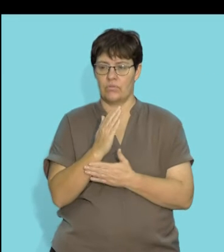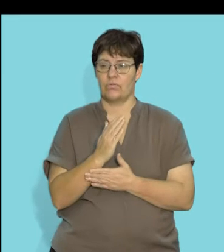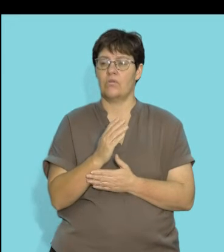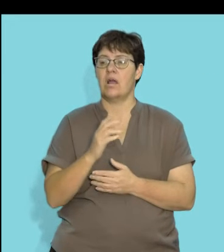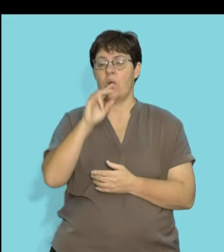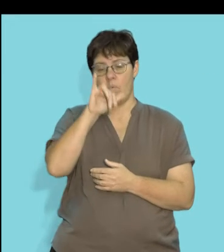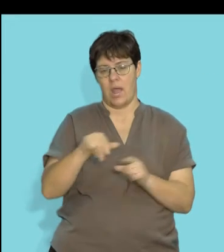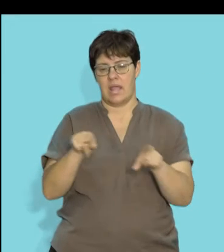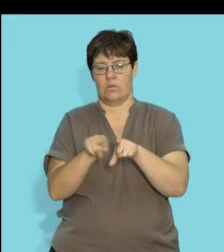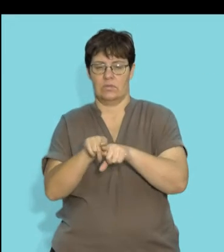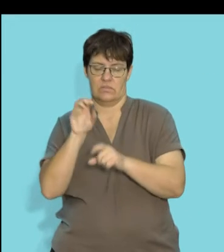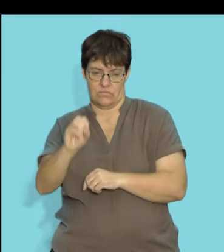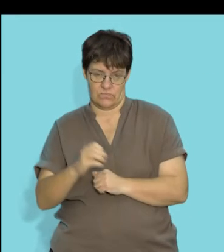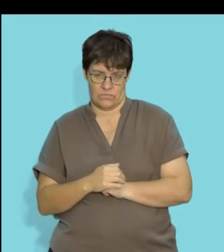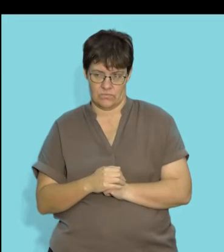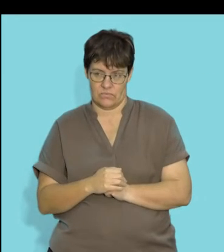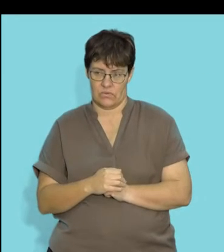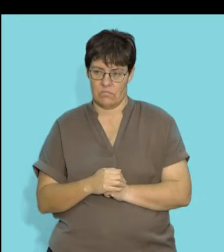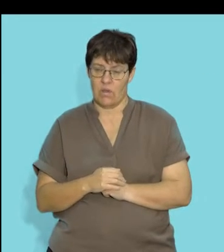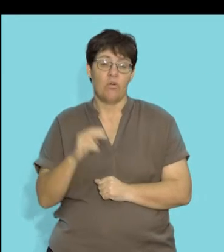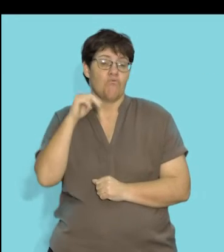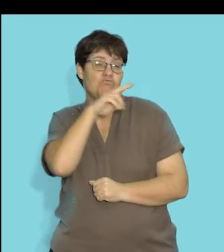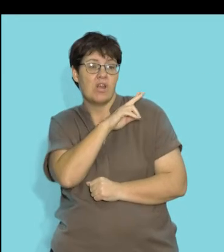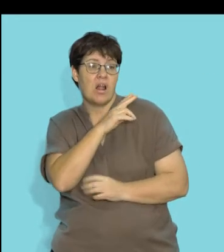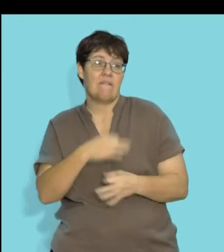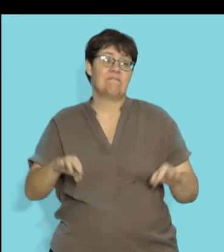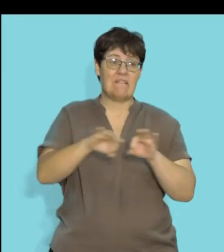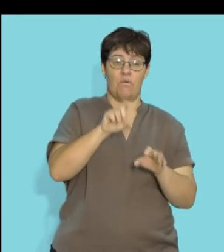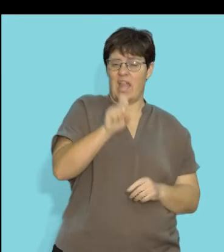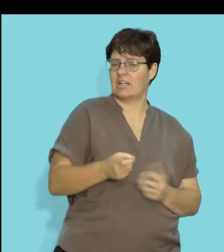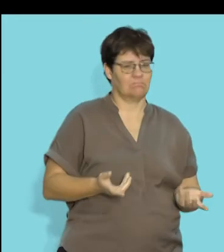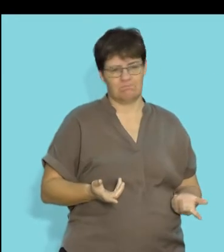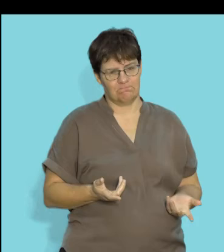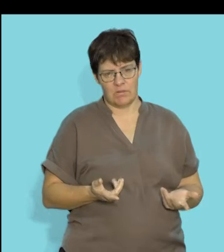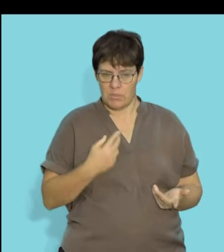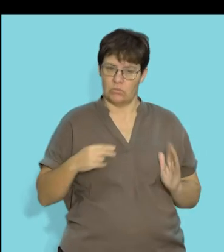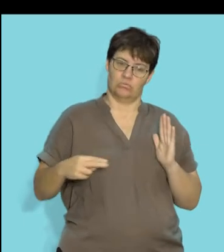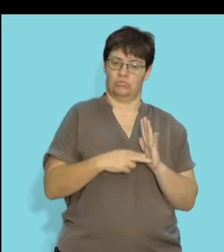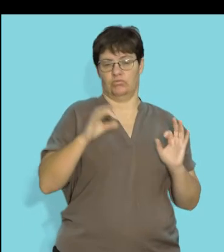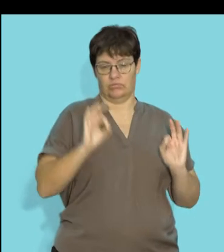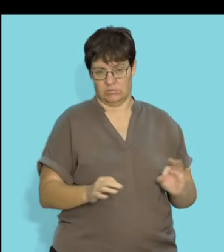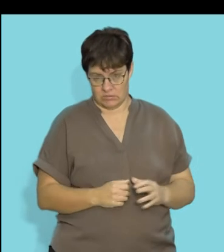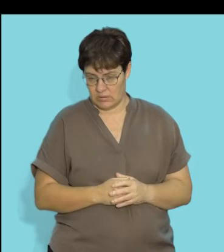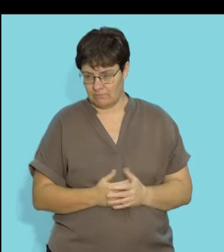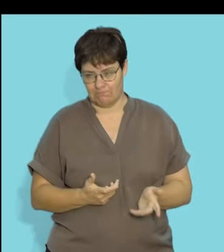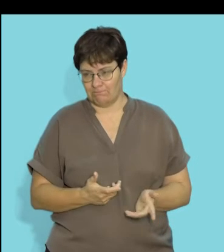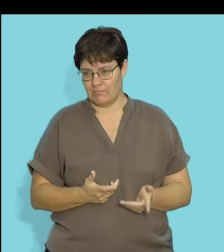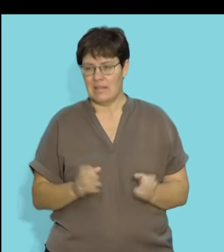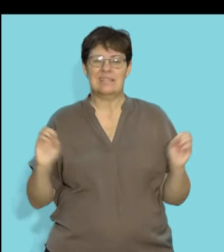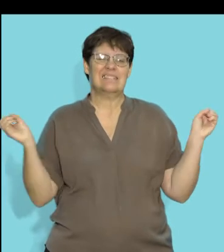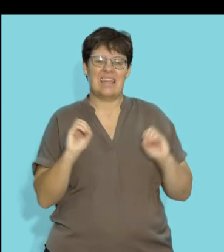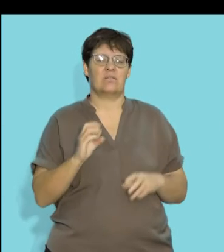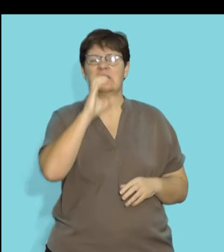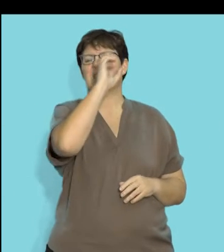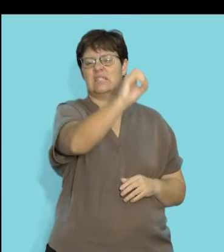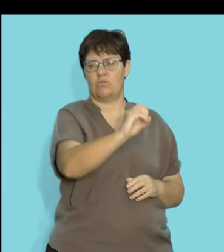by letting the y be 0. But there are no real values for x for this thing to be valid. There is no way that